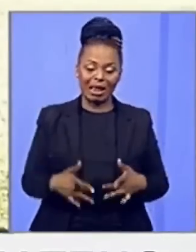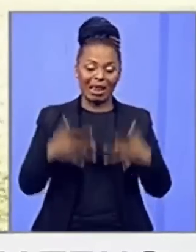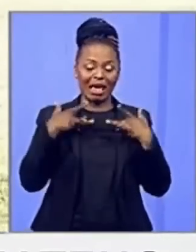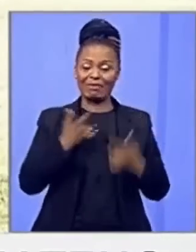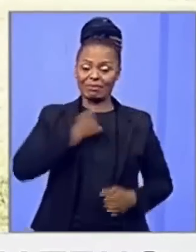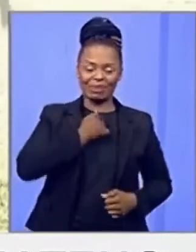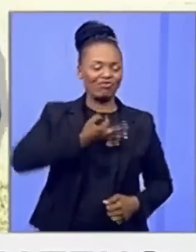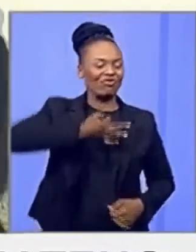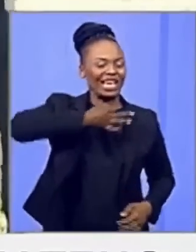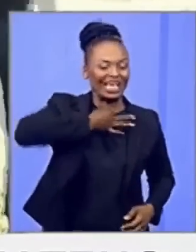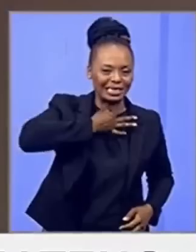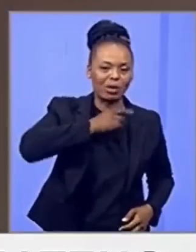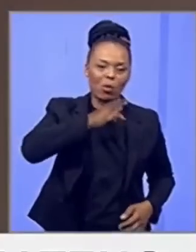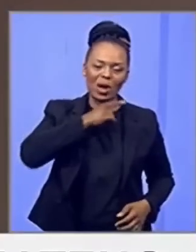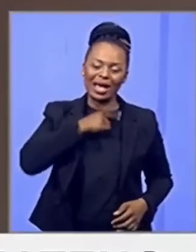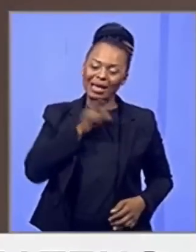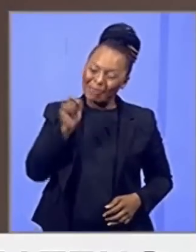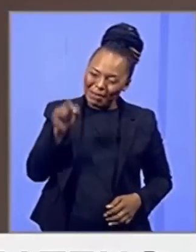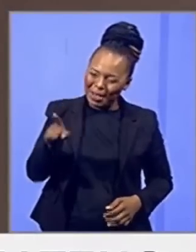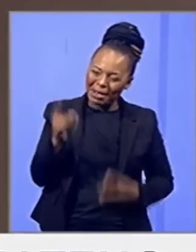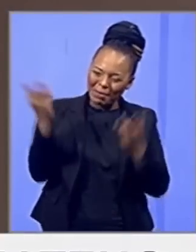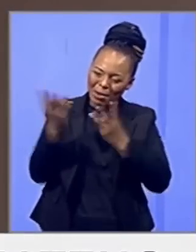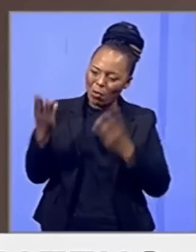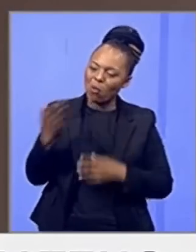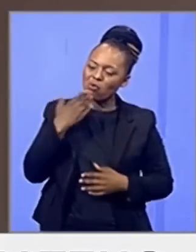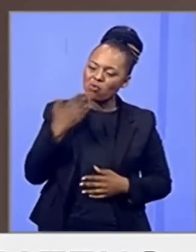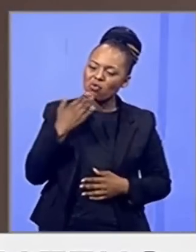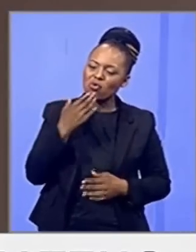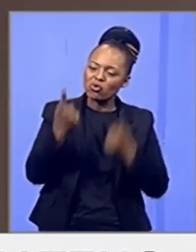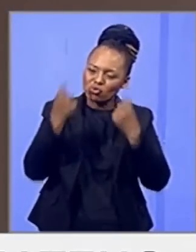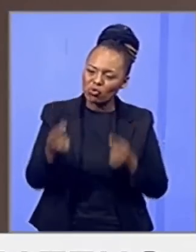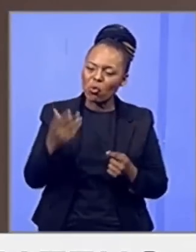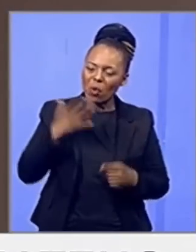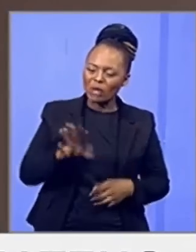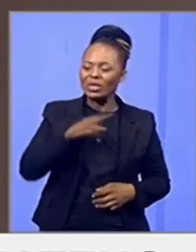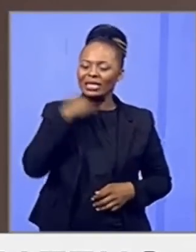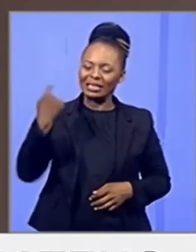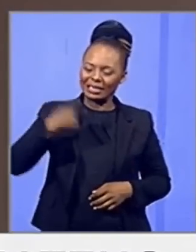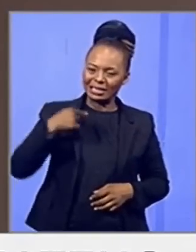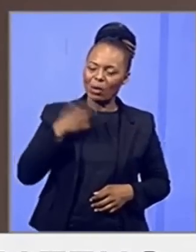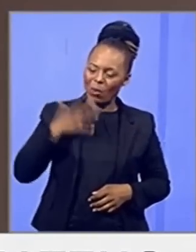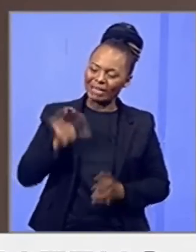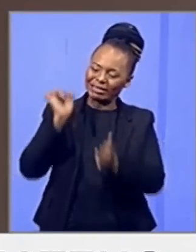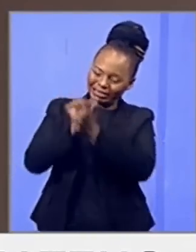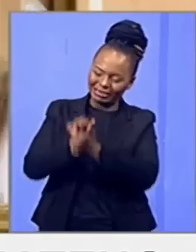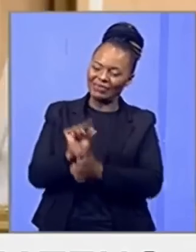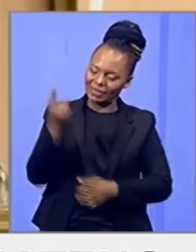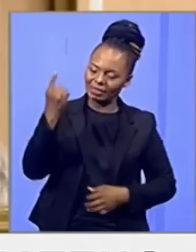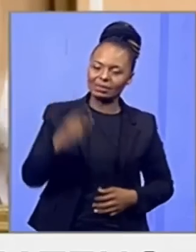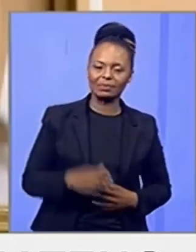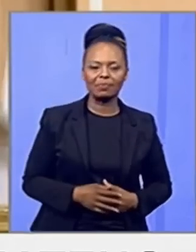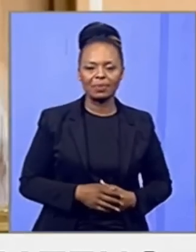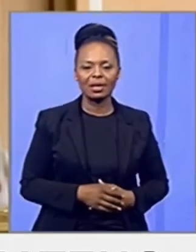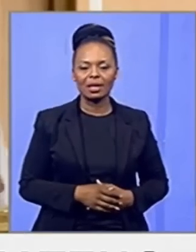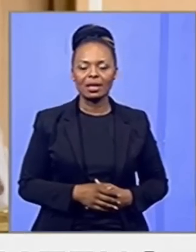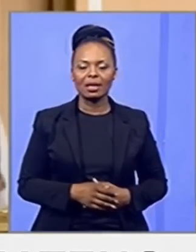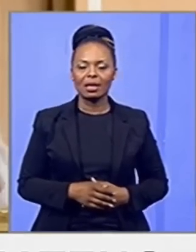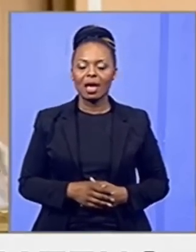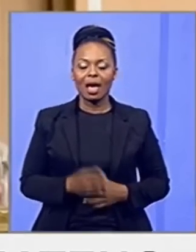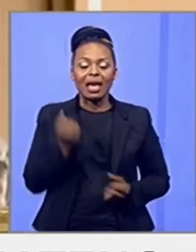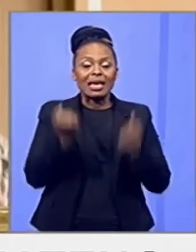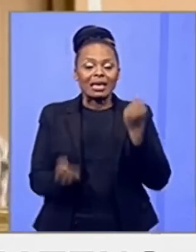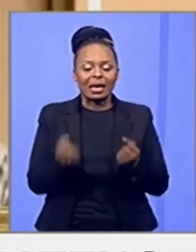risk until these people that are attempting to kill me are being arrested. Nyewe ena e